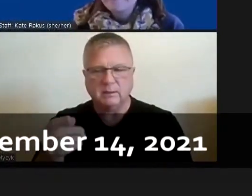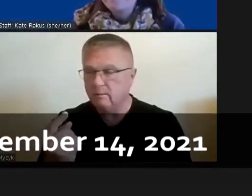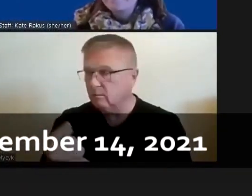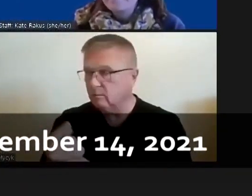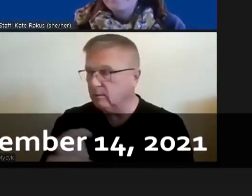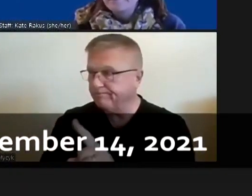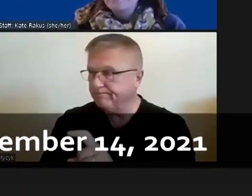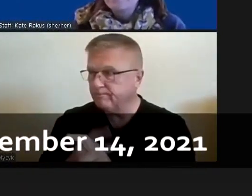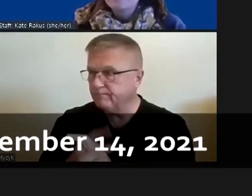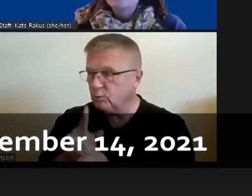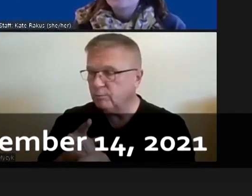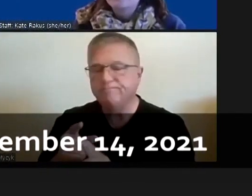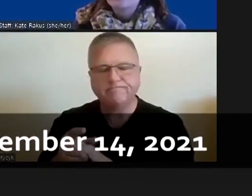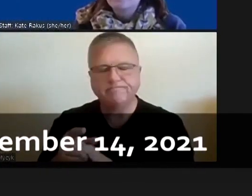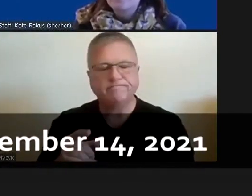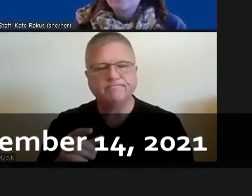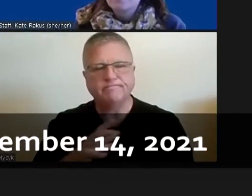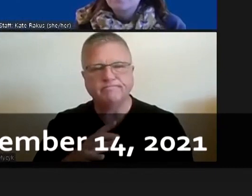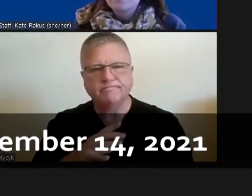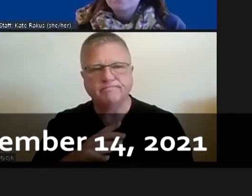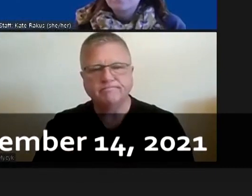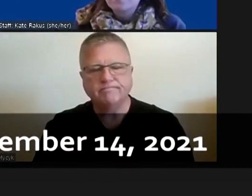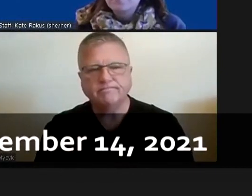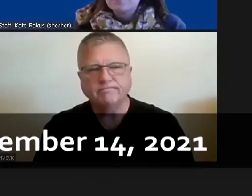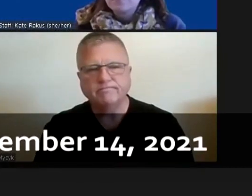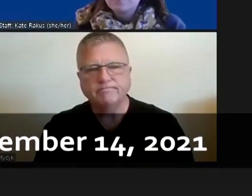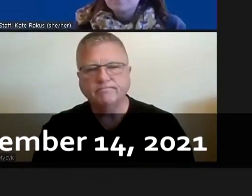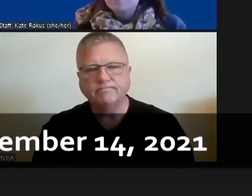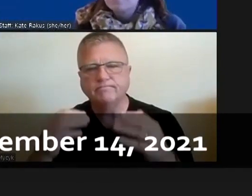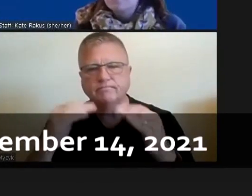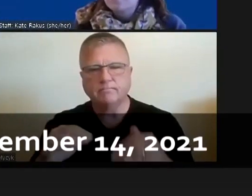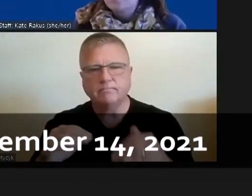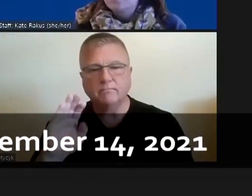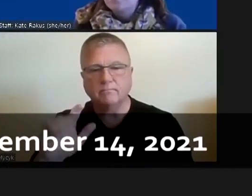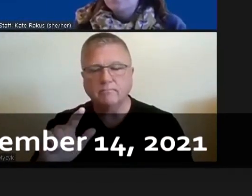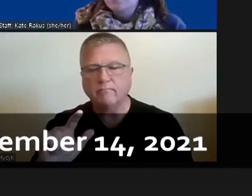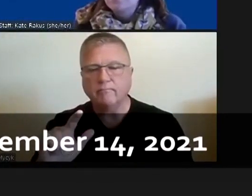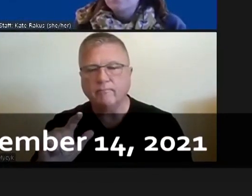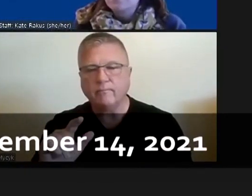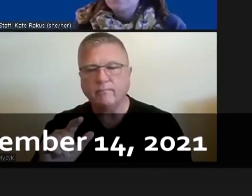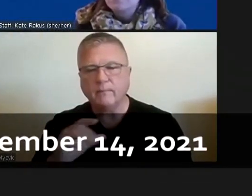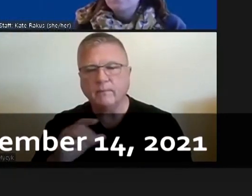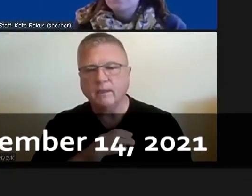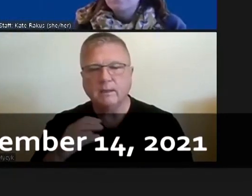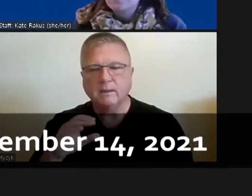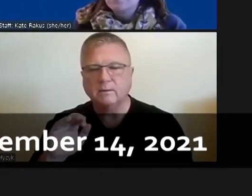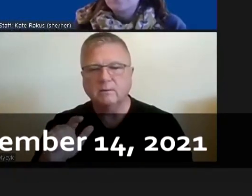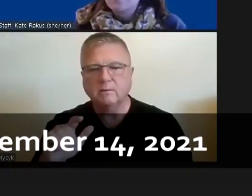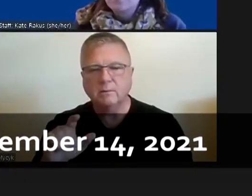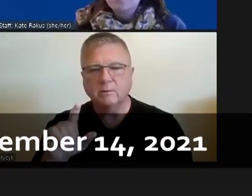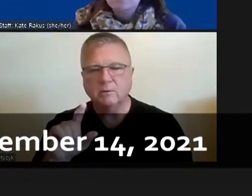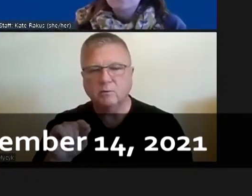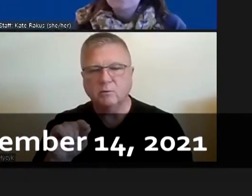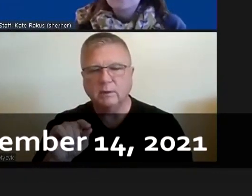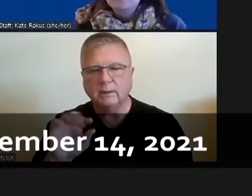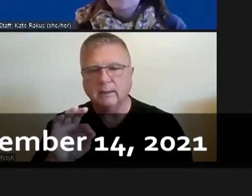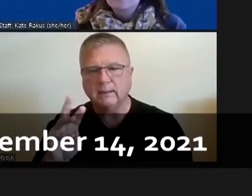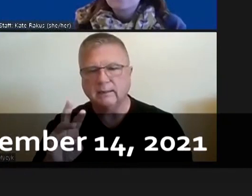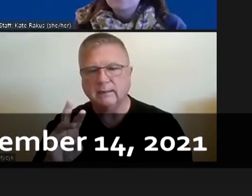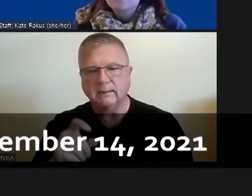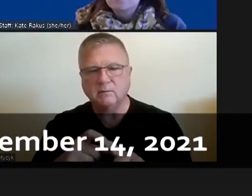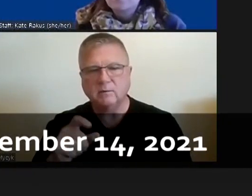It is. Okay. So the next bill, Council Bill 2096 of